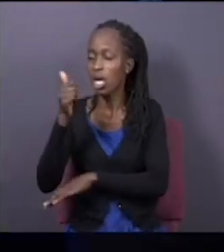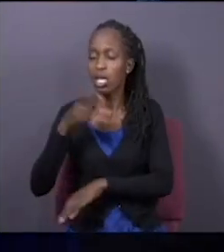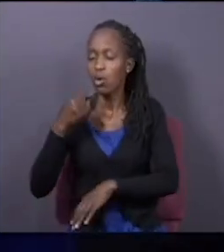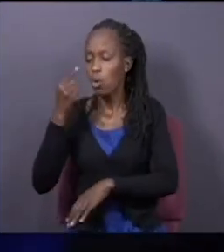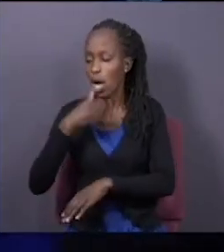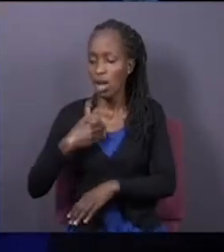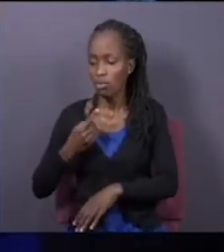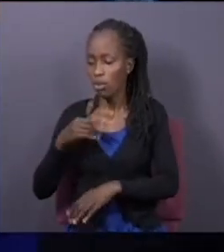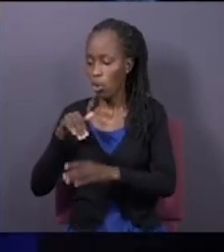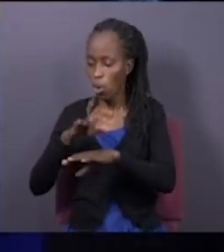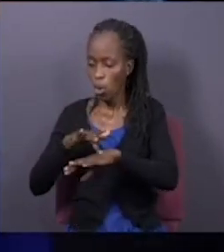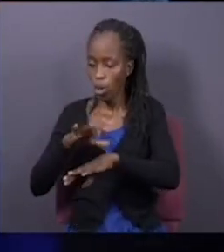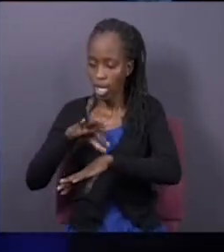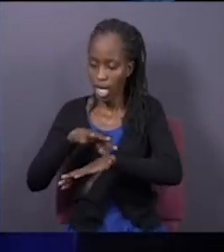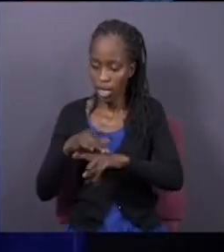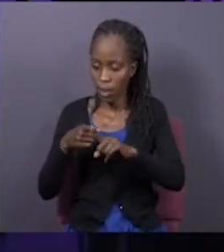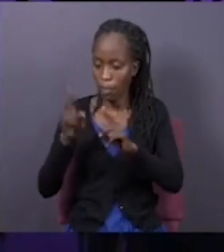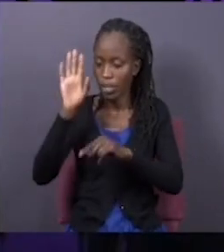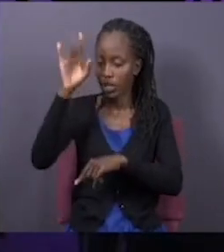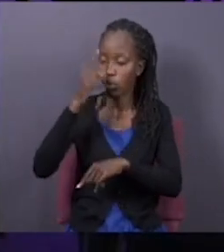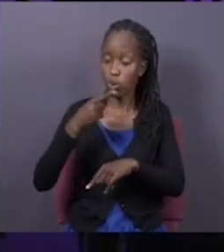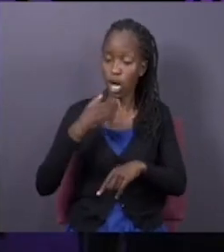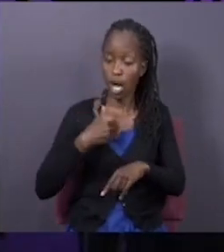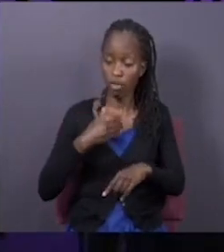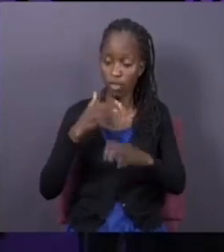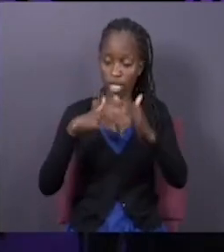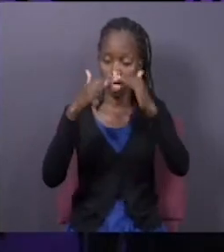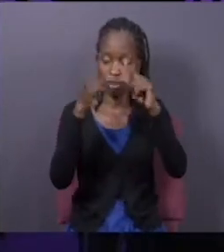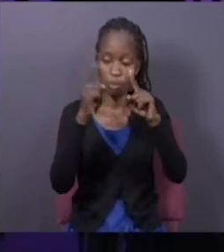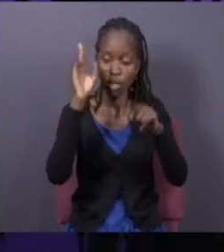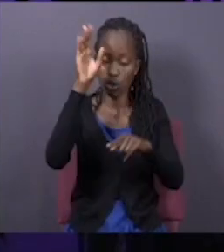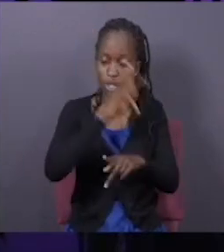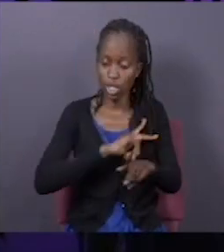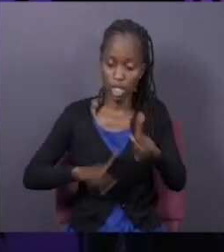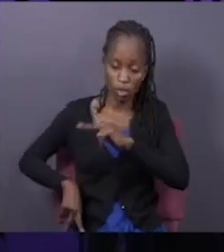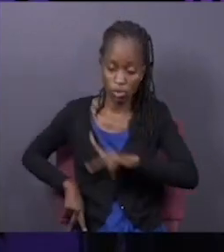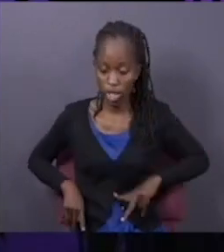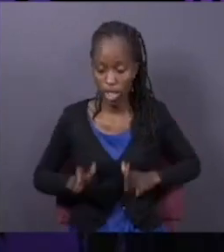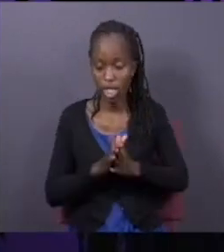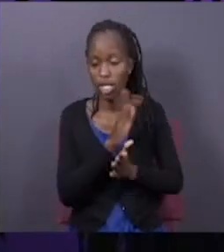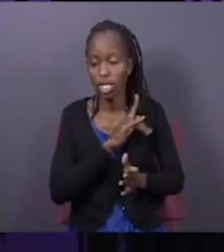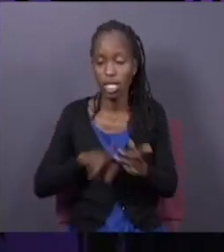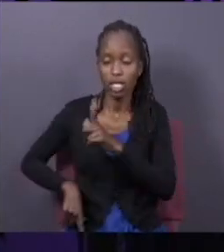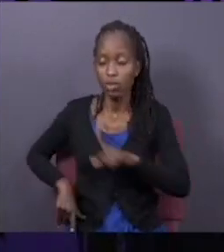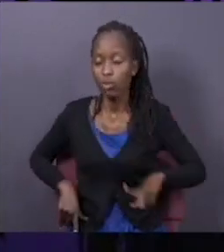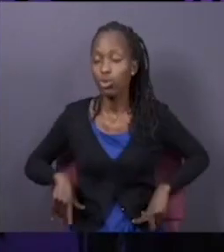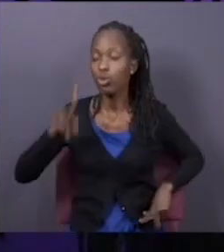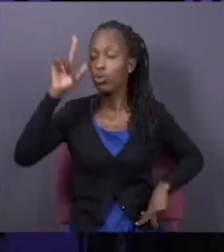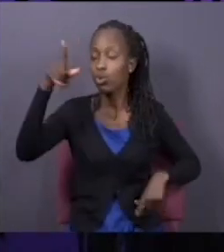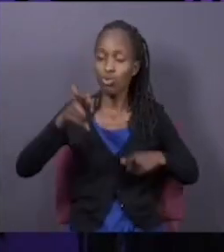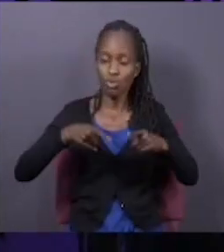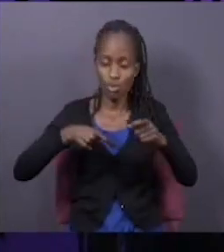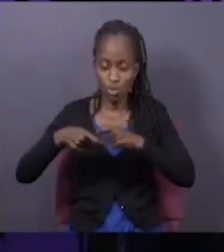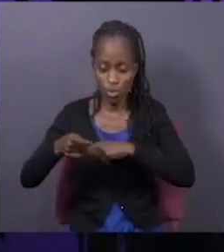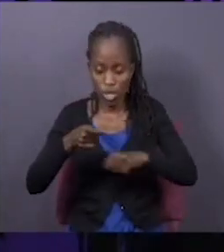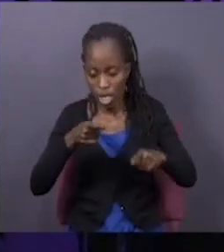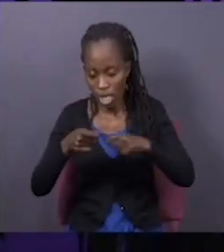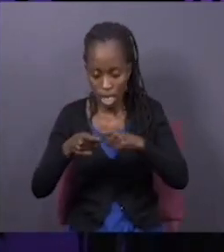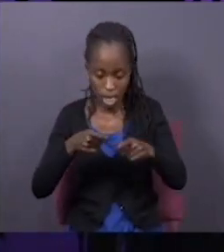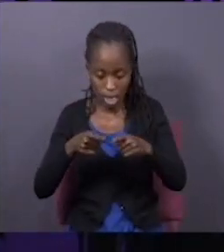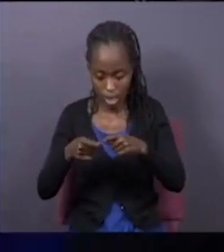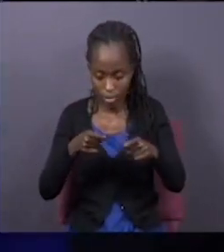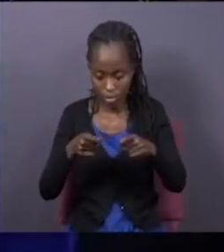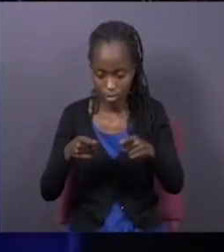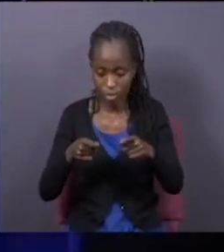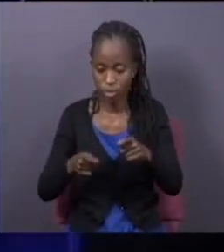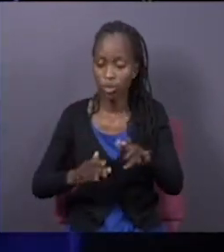on earth besides Thee? Whom have we in heaven but Thee? King of kings and Lord of lords, You reign and You rule